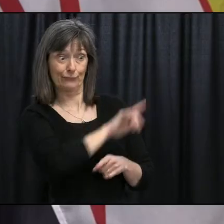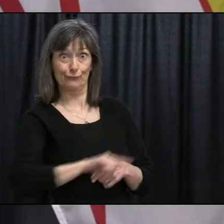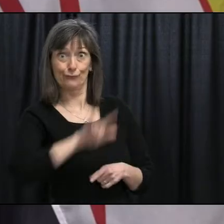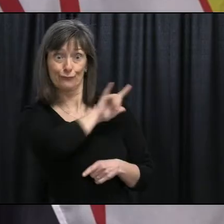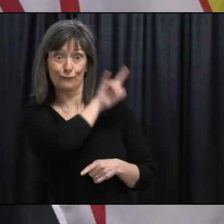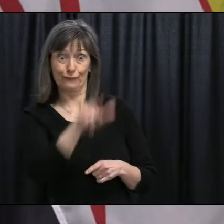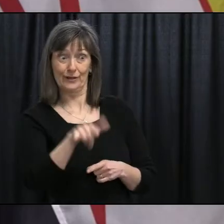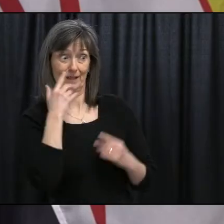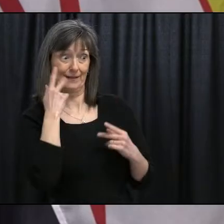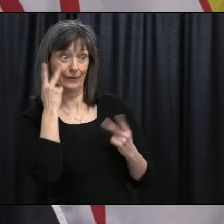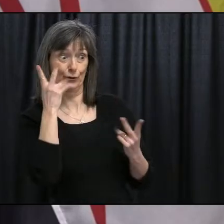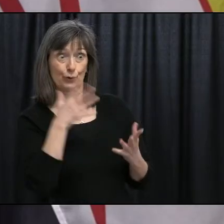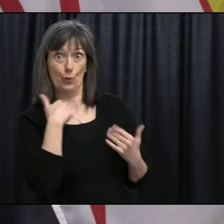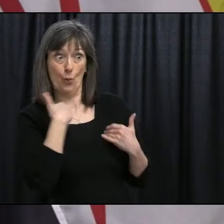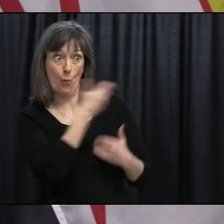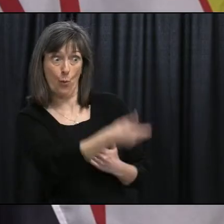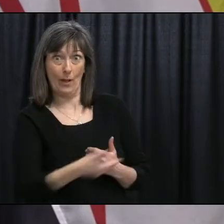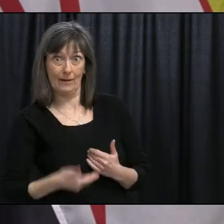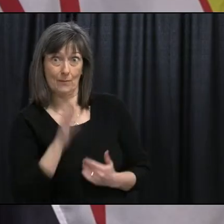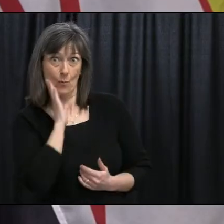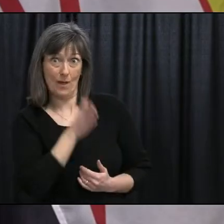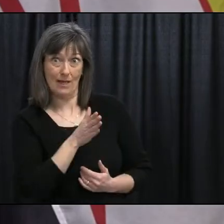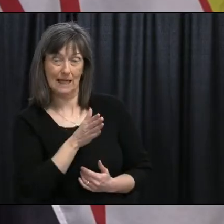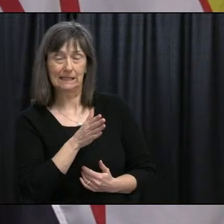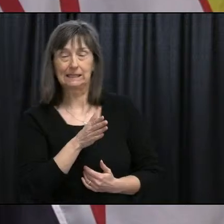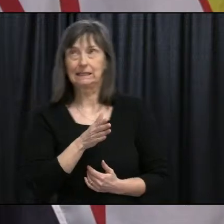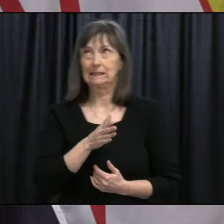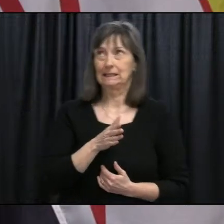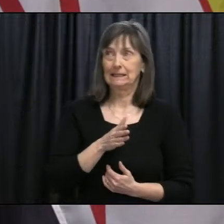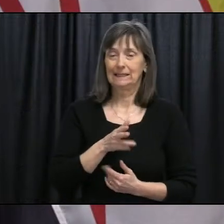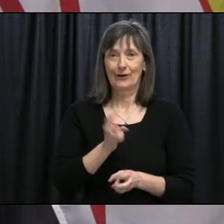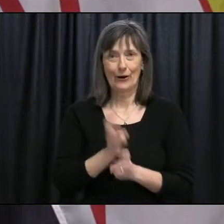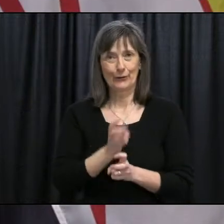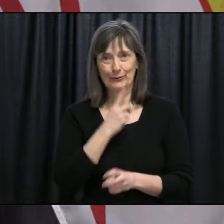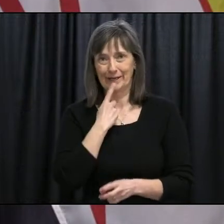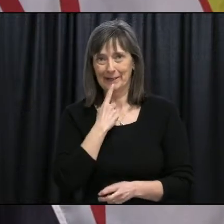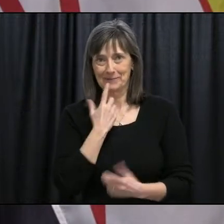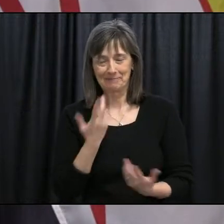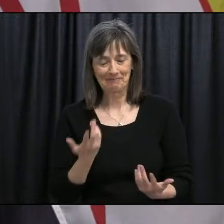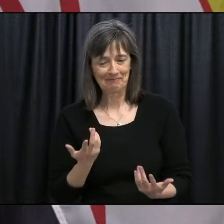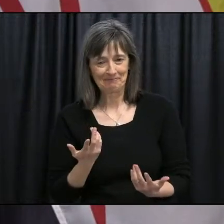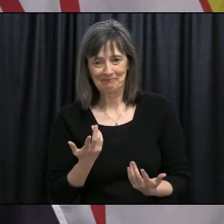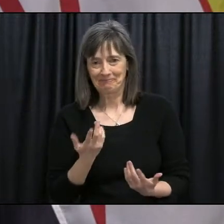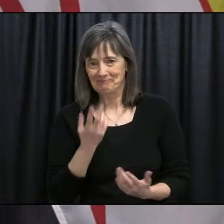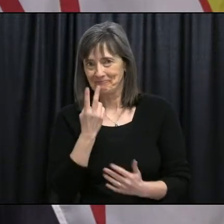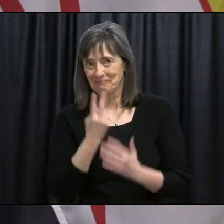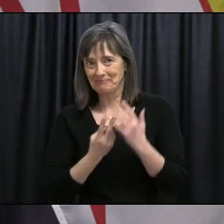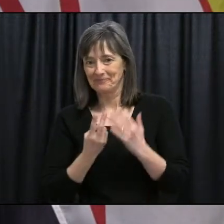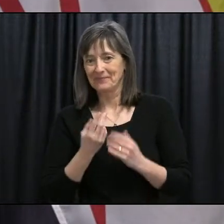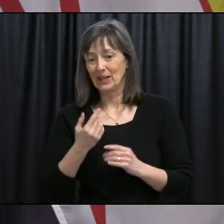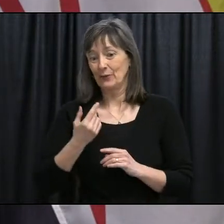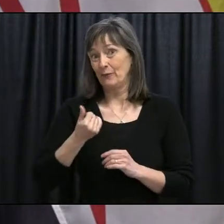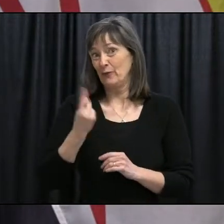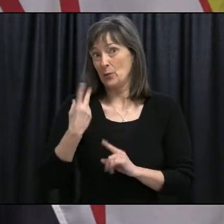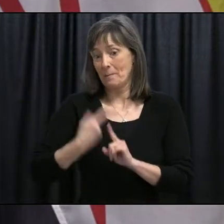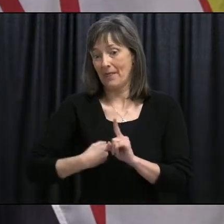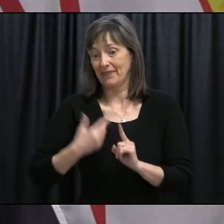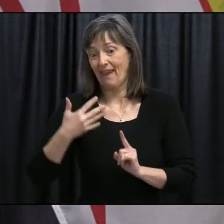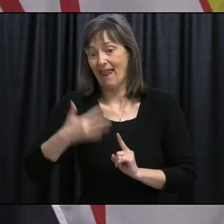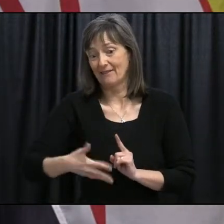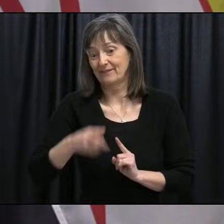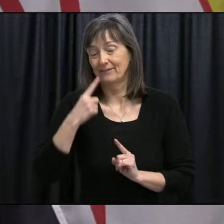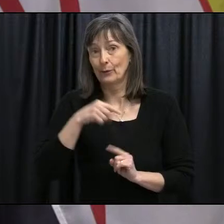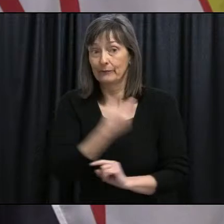So, thanks, Mark. That's a really difficult question to answer, actually, because we don't know what's going to happen in the next couple of months as we